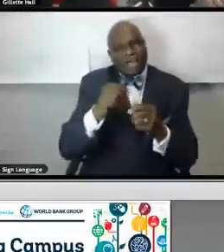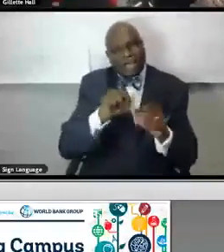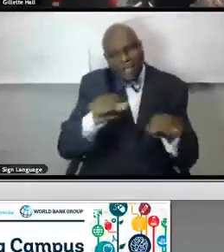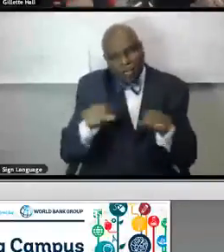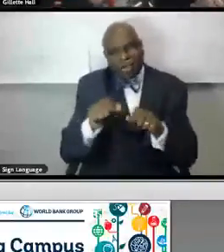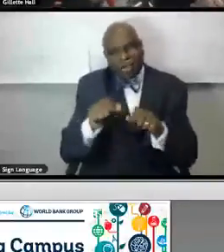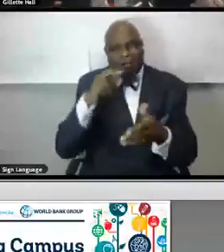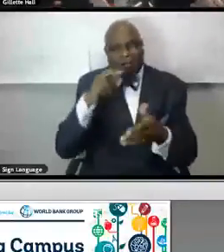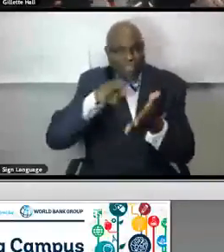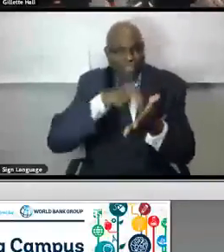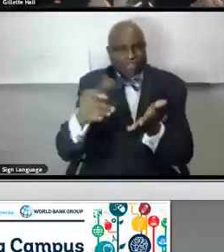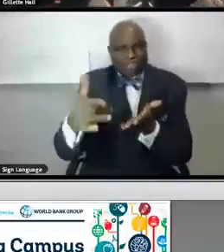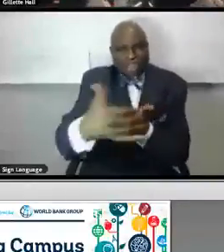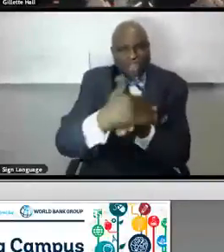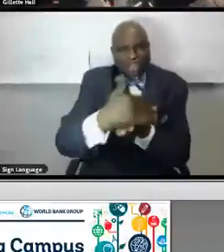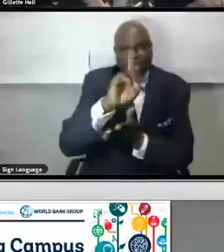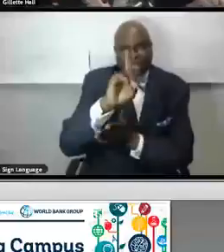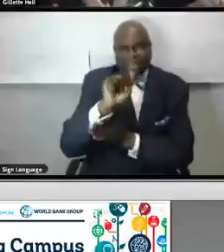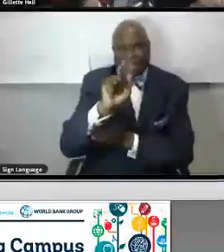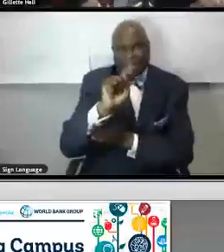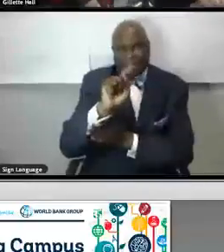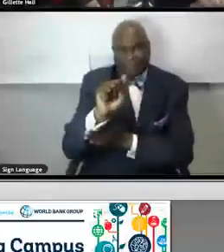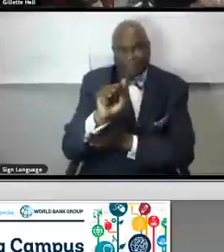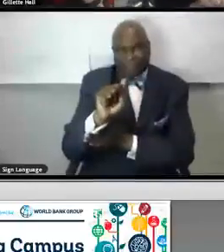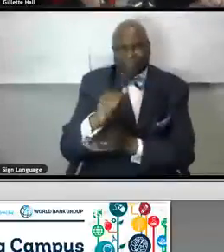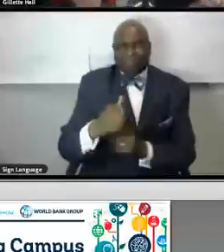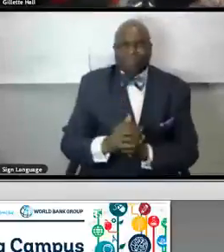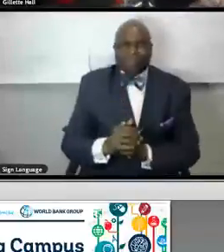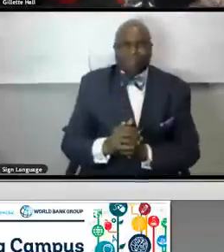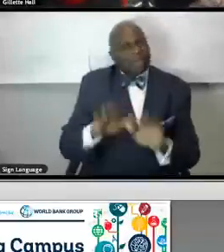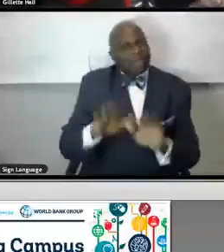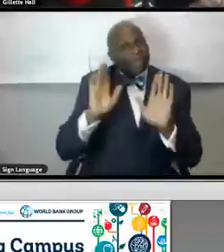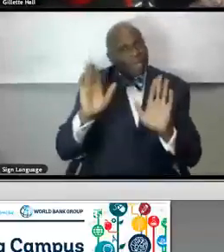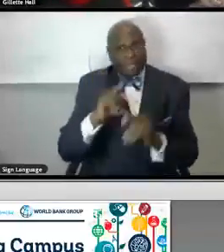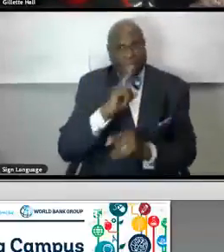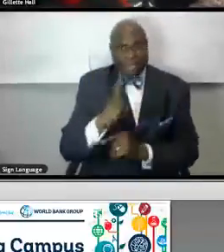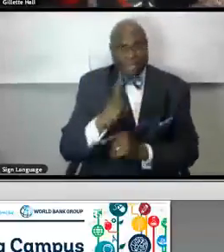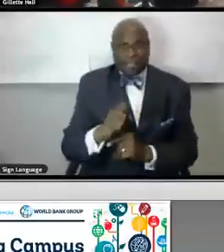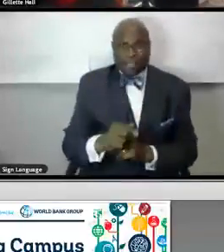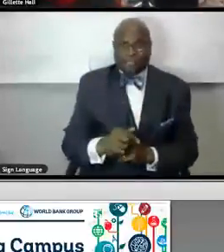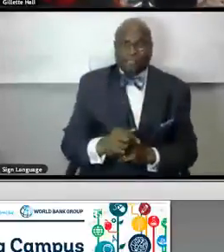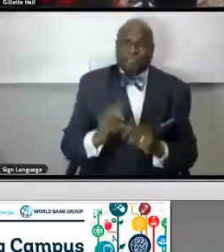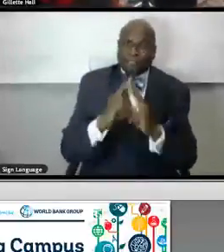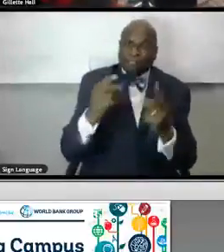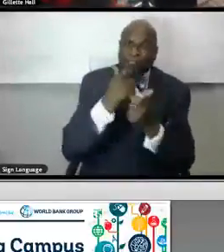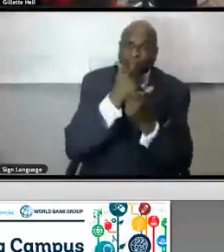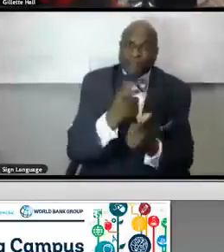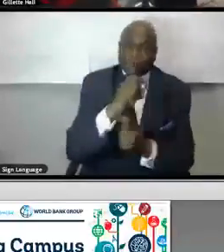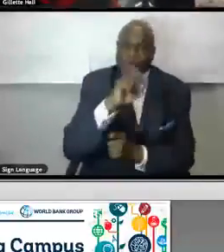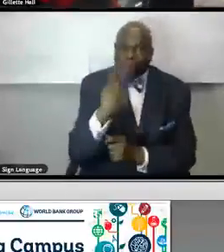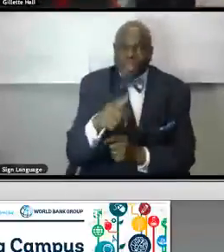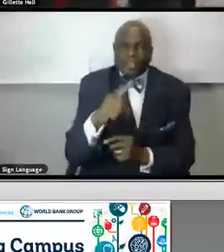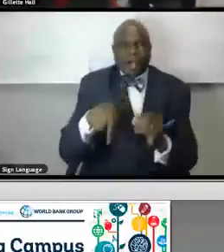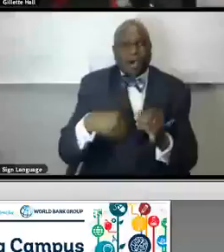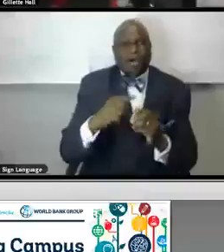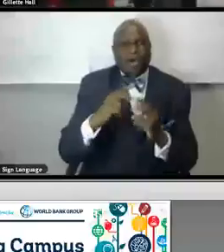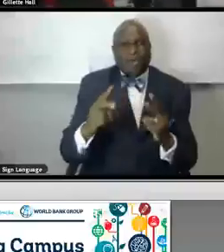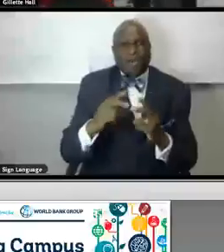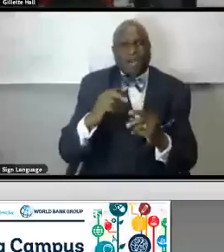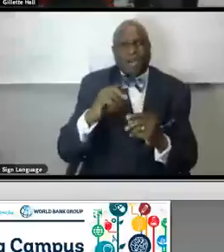in terms of data collection. Fabulous. So there is a very interesting question on a very